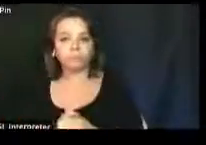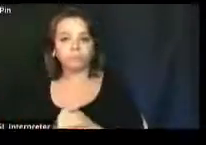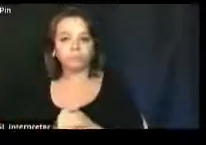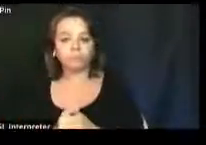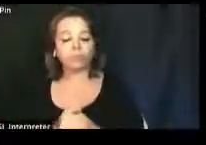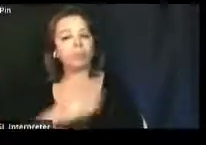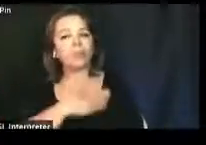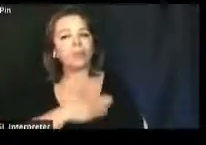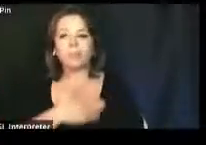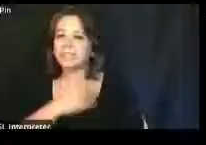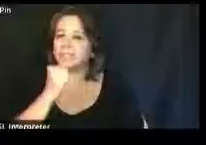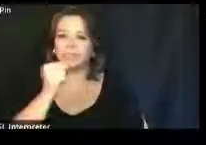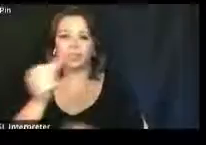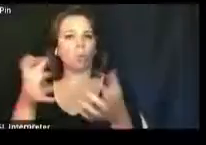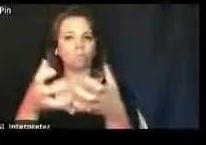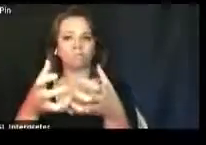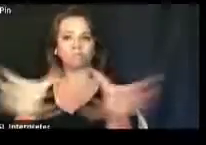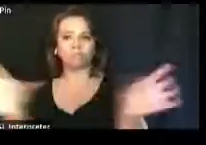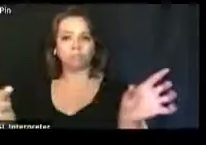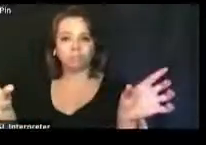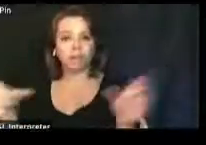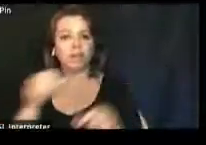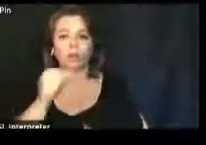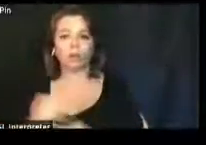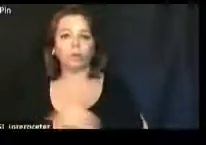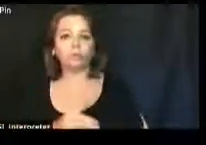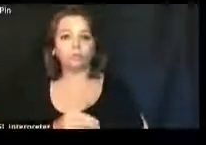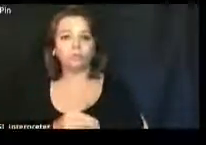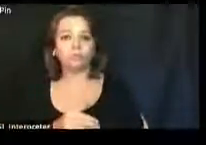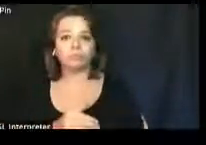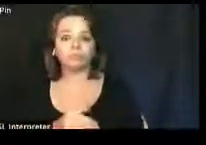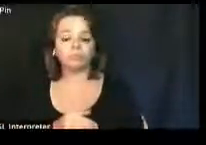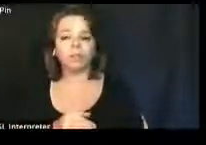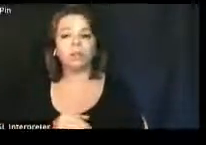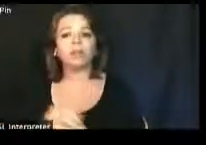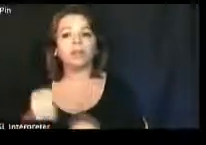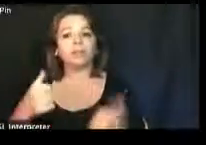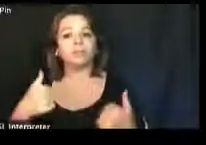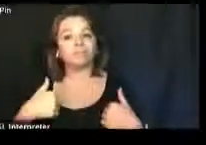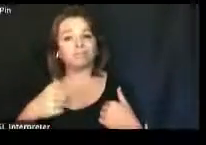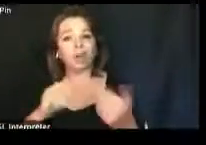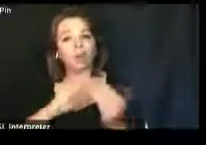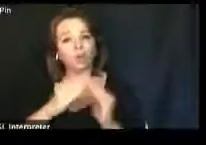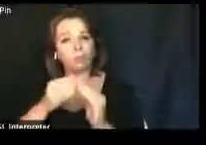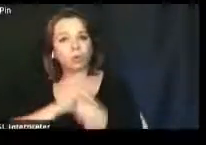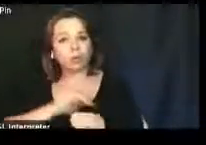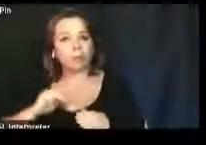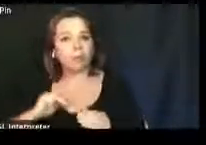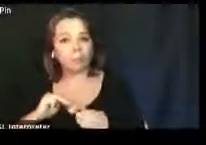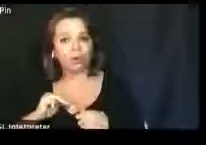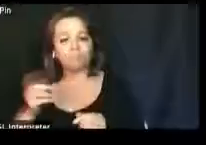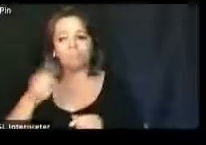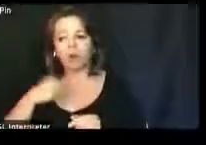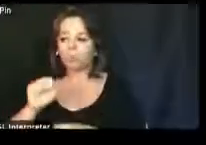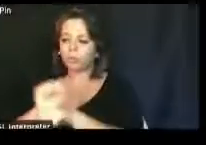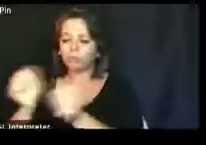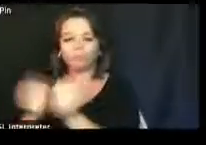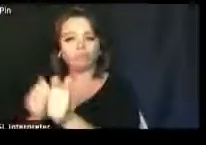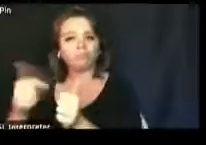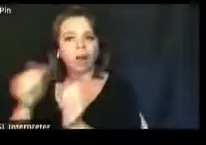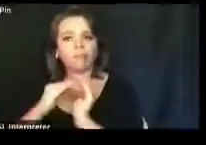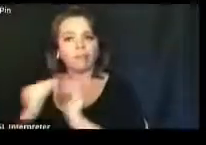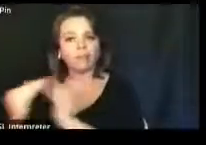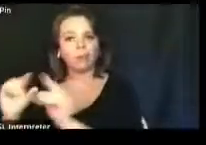Please do not break us up. As a community member, we have worked with other neighborhoods